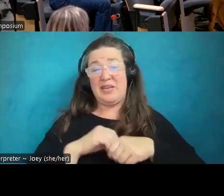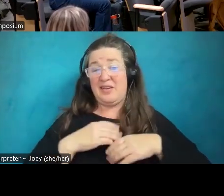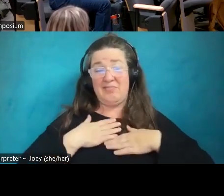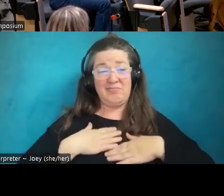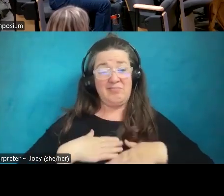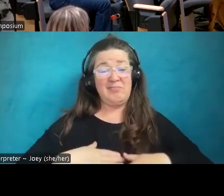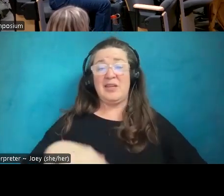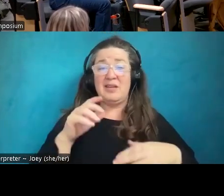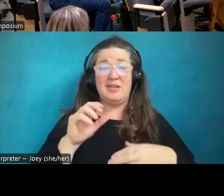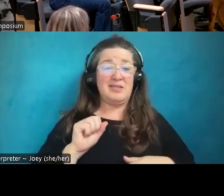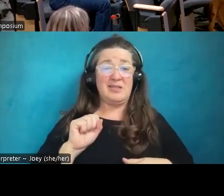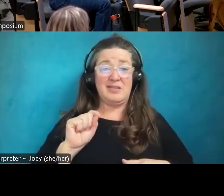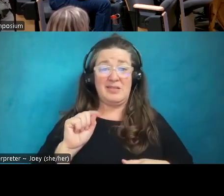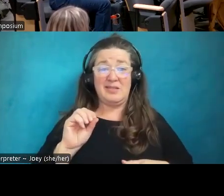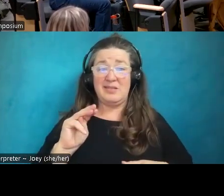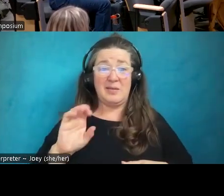May-Thurner syndrome, that's